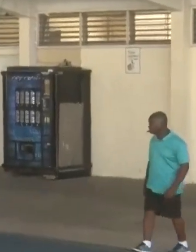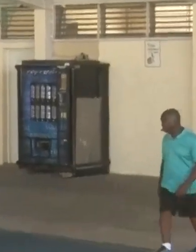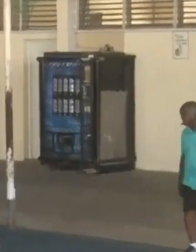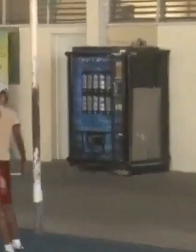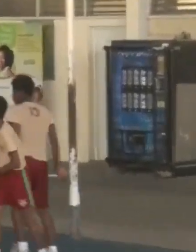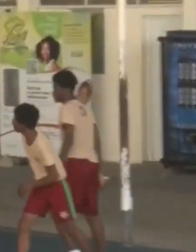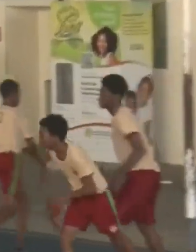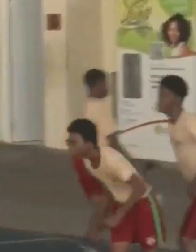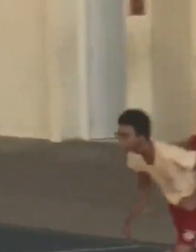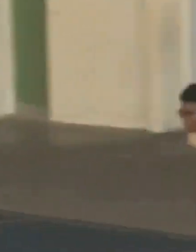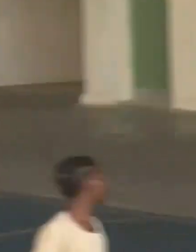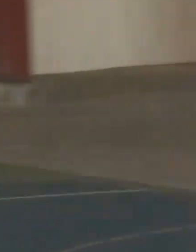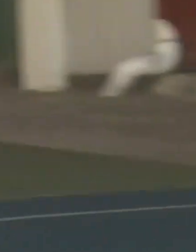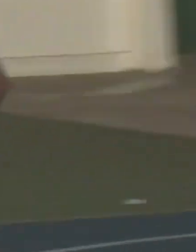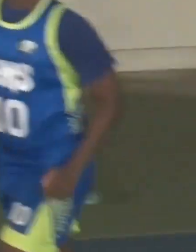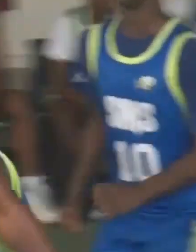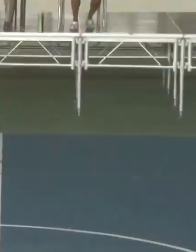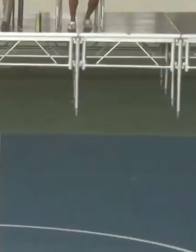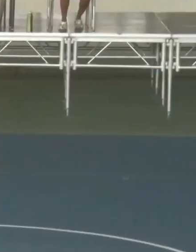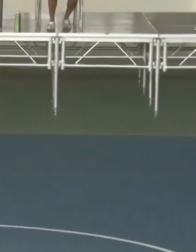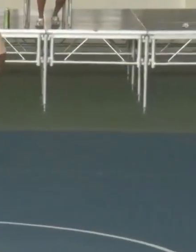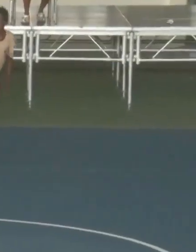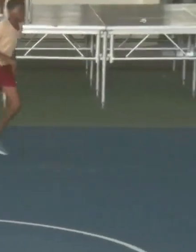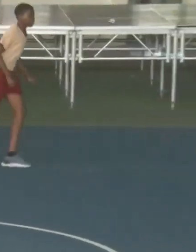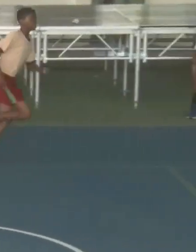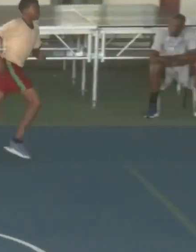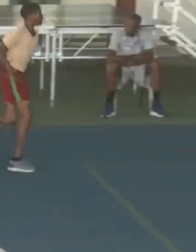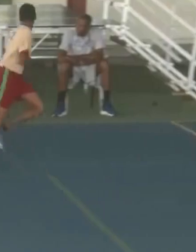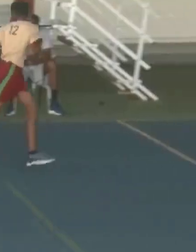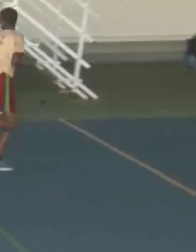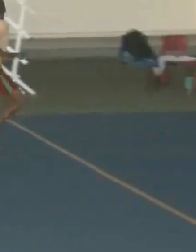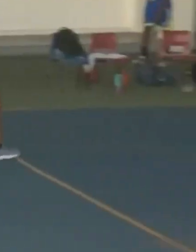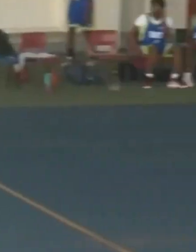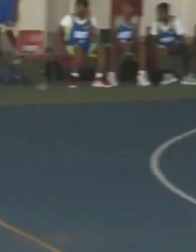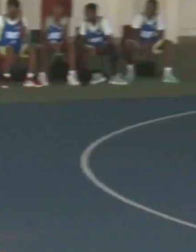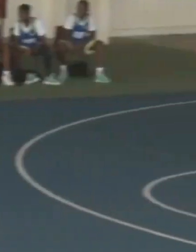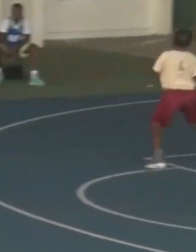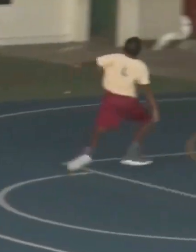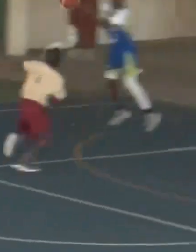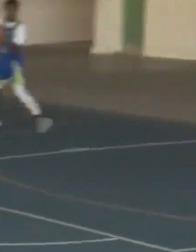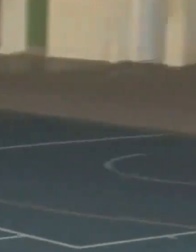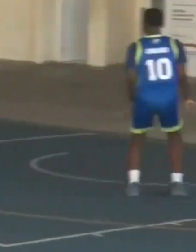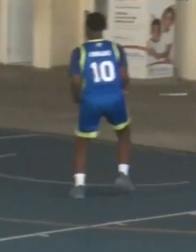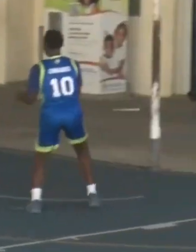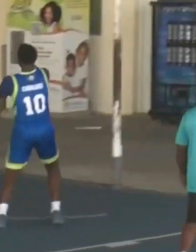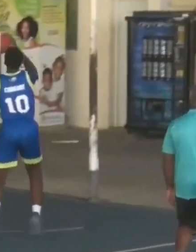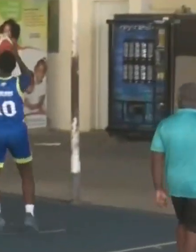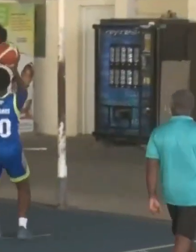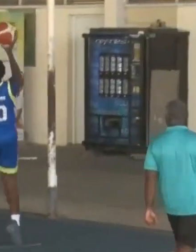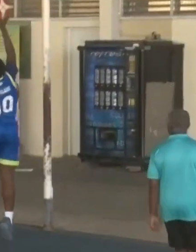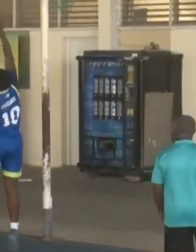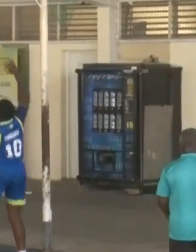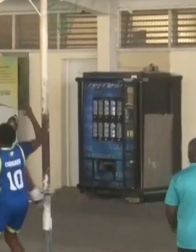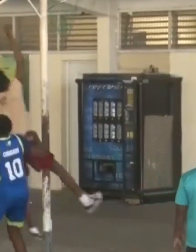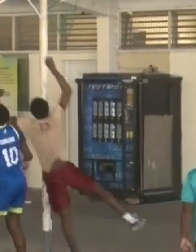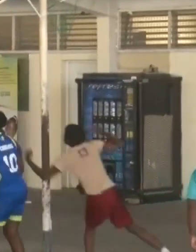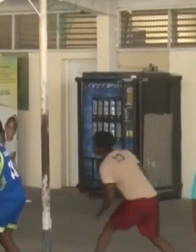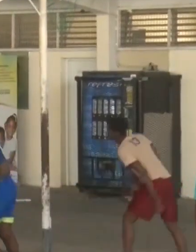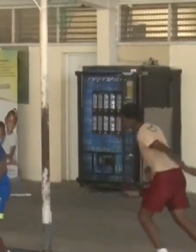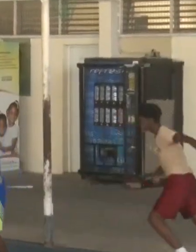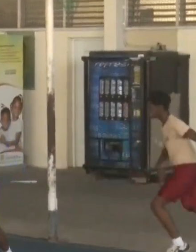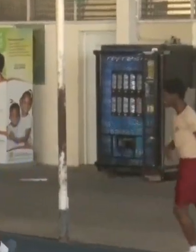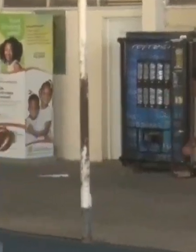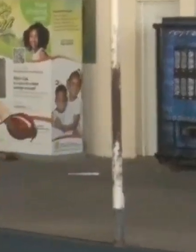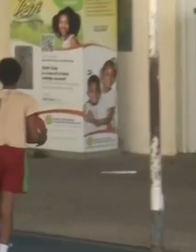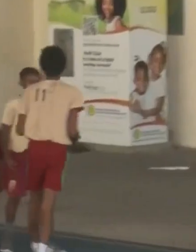2, finished with 16. It was an all-round thumping in the first half. SMS moving the rock. Amari Boyce